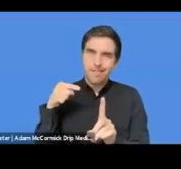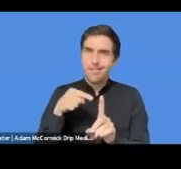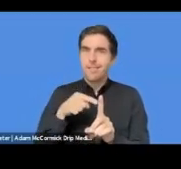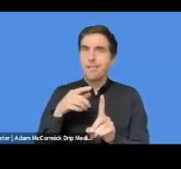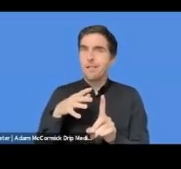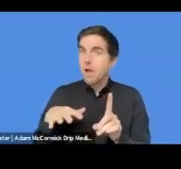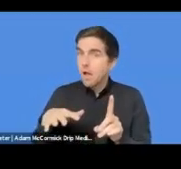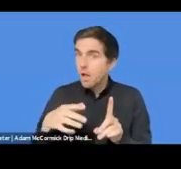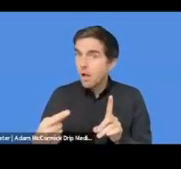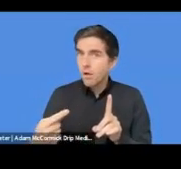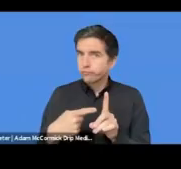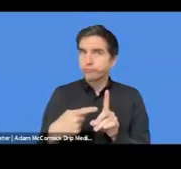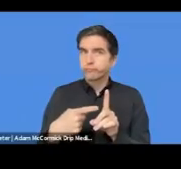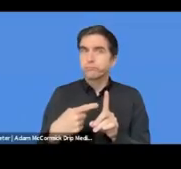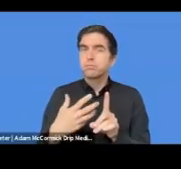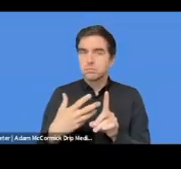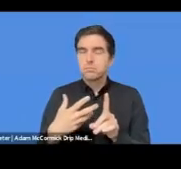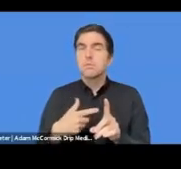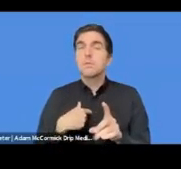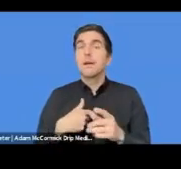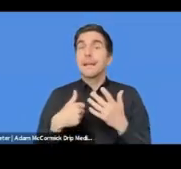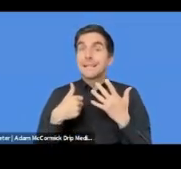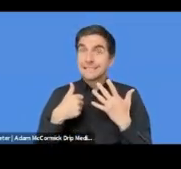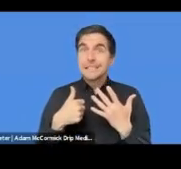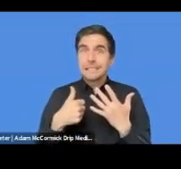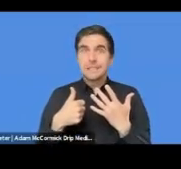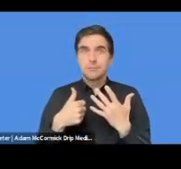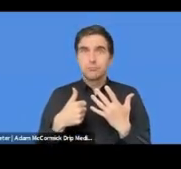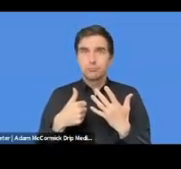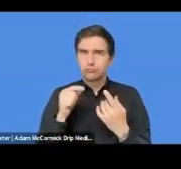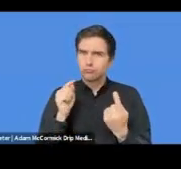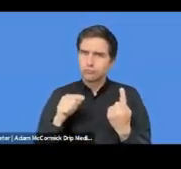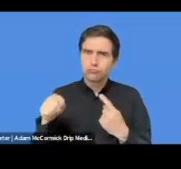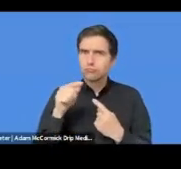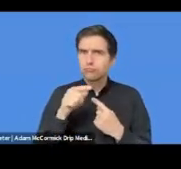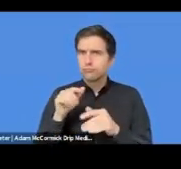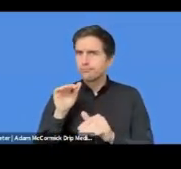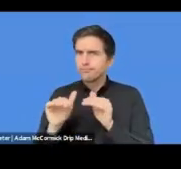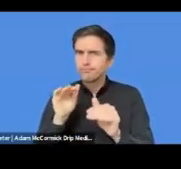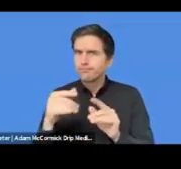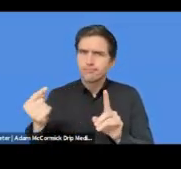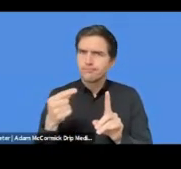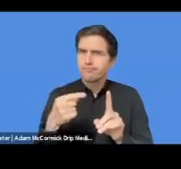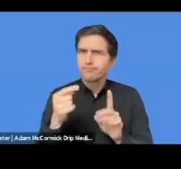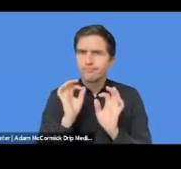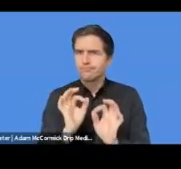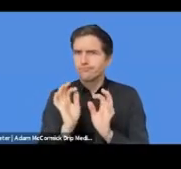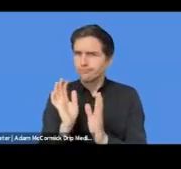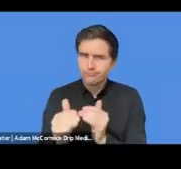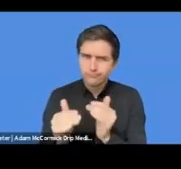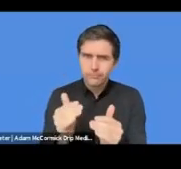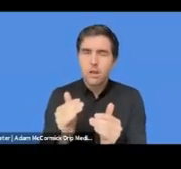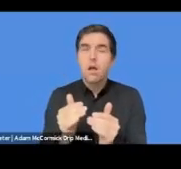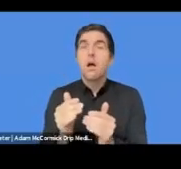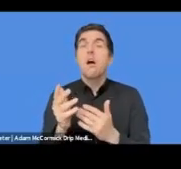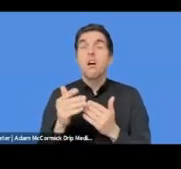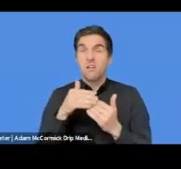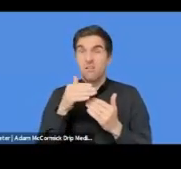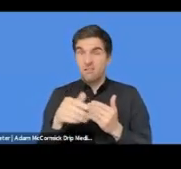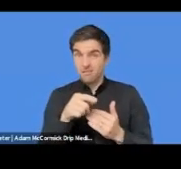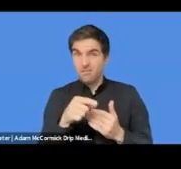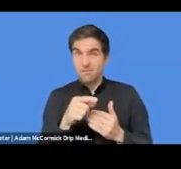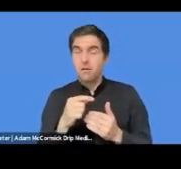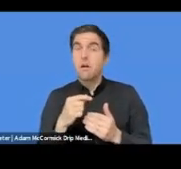the district level. So at that time, we had 6 champion districts in 2018.